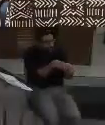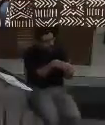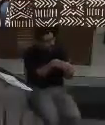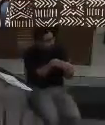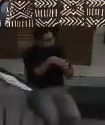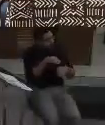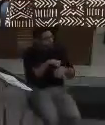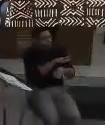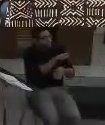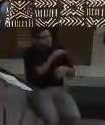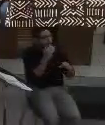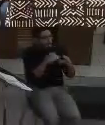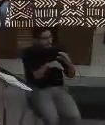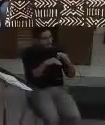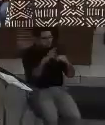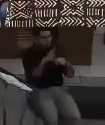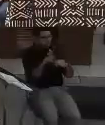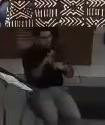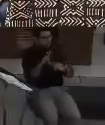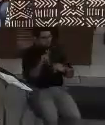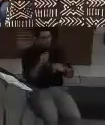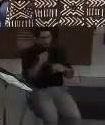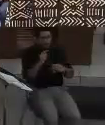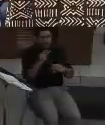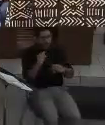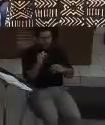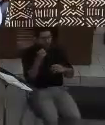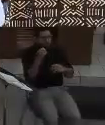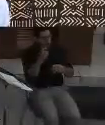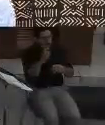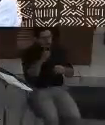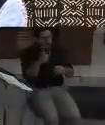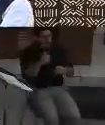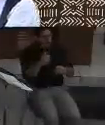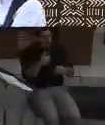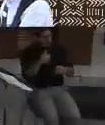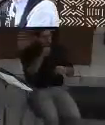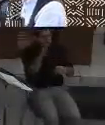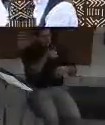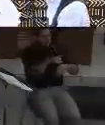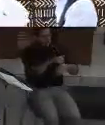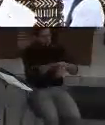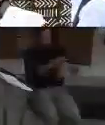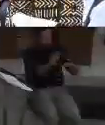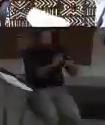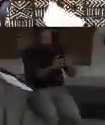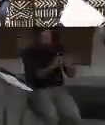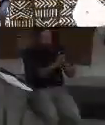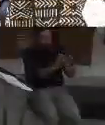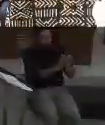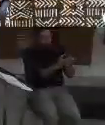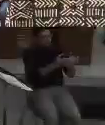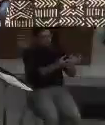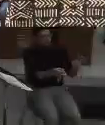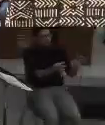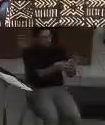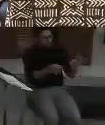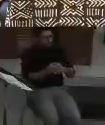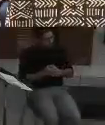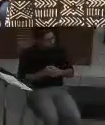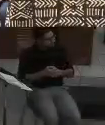send an email to Reverend Kathy or myself, and we'll send you the scripture passages that we're being focused on. We're aiming to have the whole thing ready